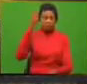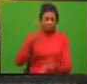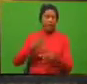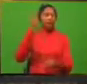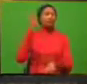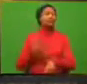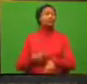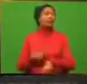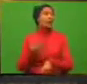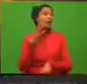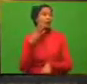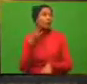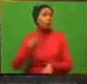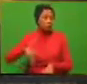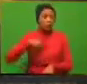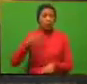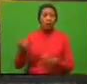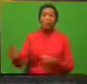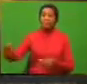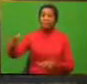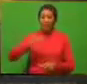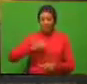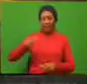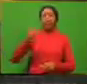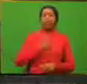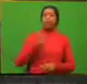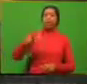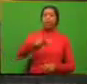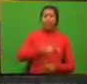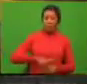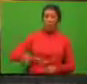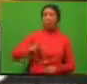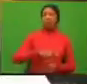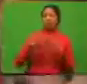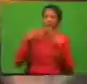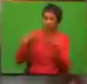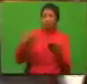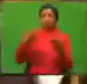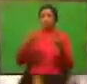time that we get our land back. Thank you.